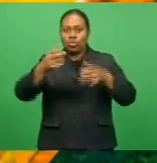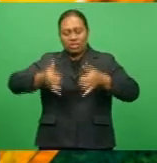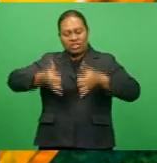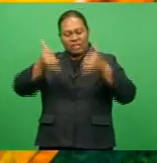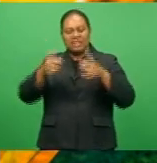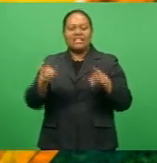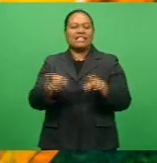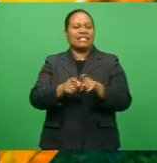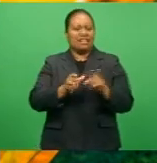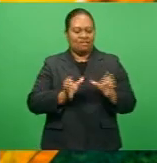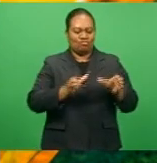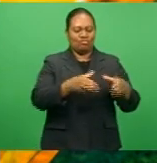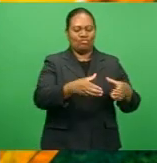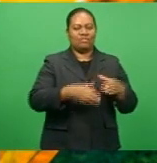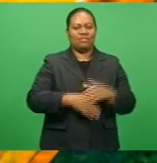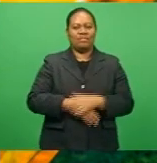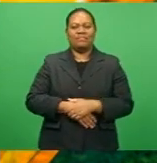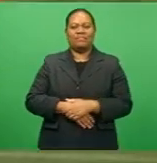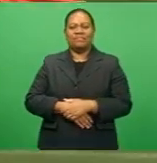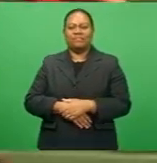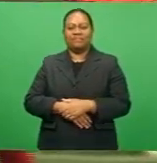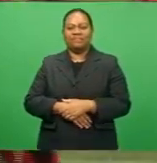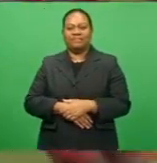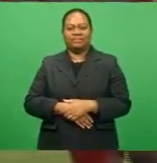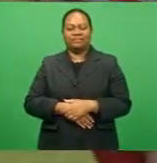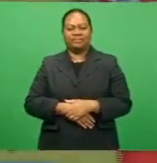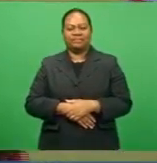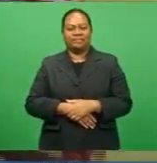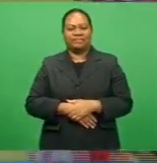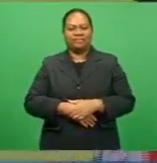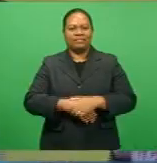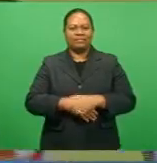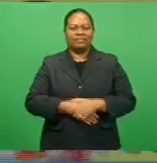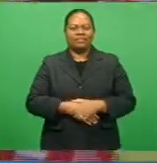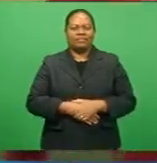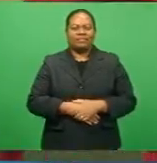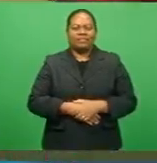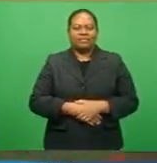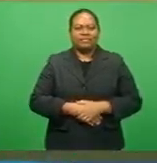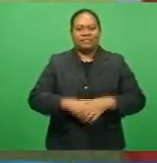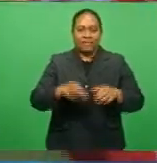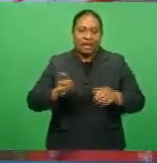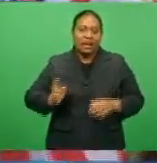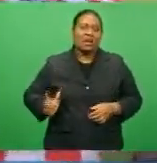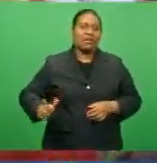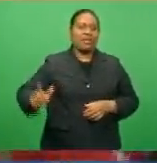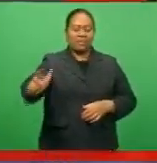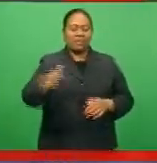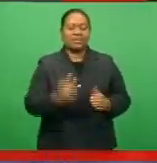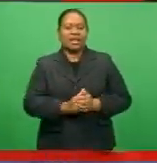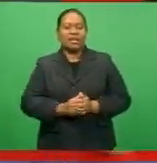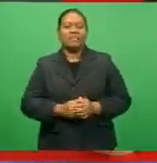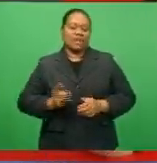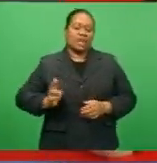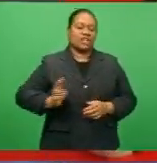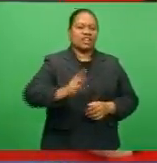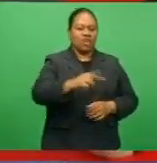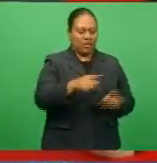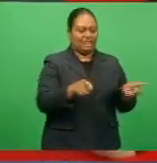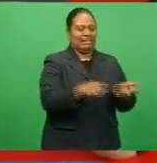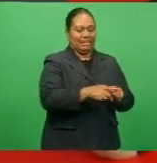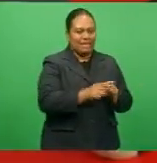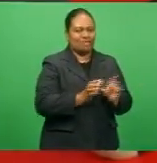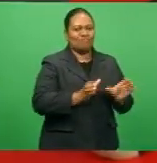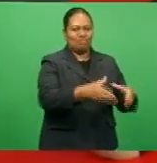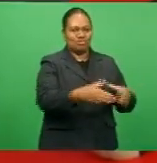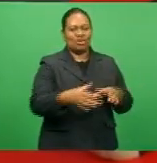group. Aquila Dama has the details. Defending IDC champion Lambasa and BOG winners Rewa are in Pool A